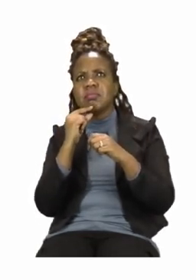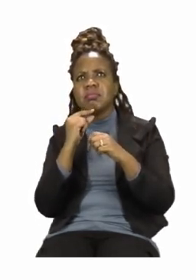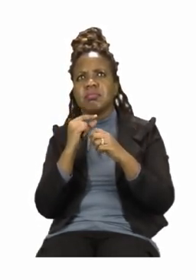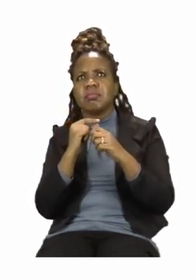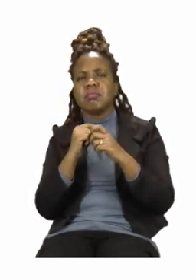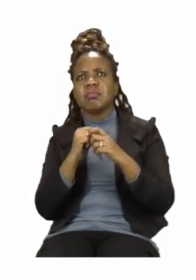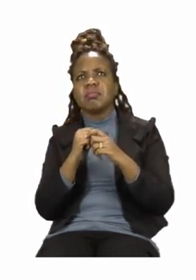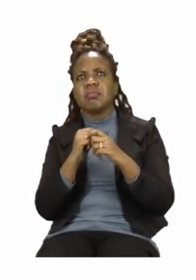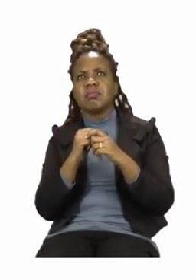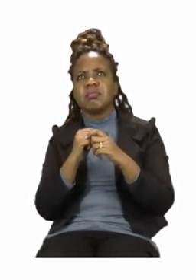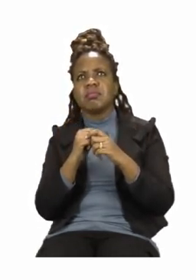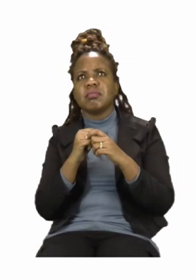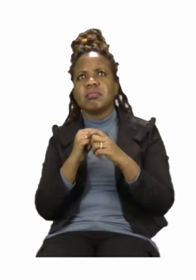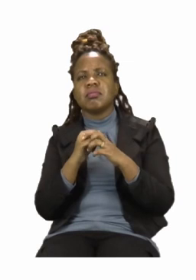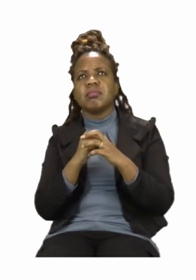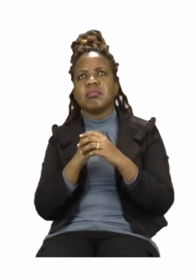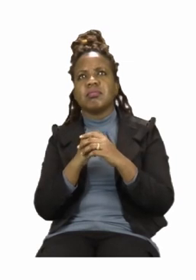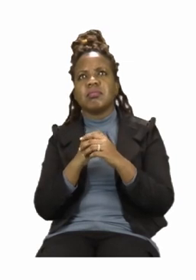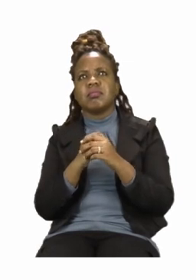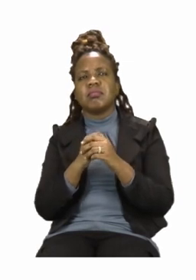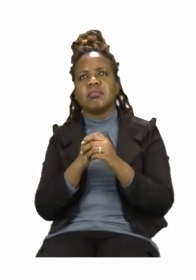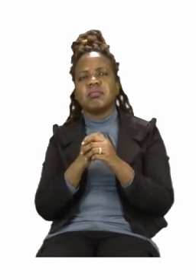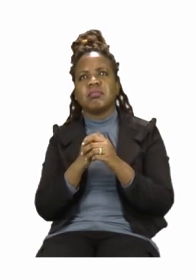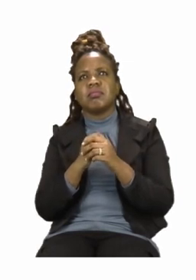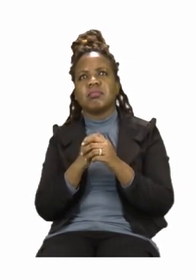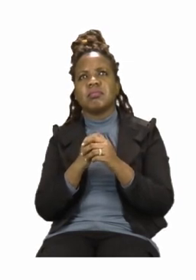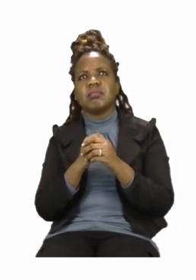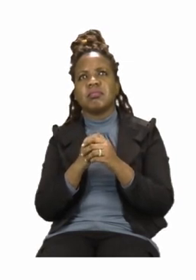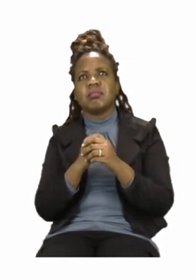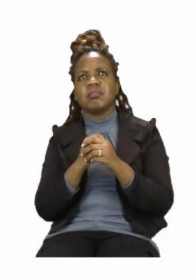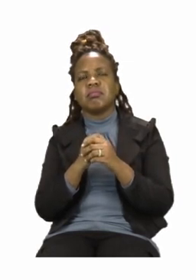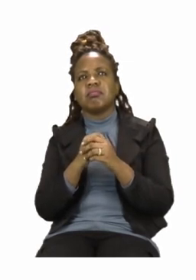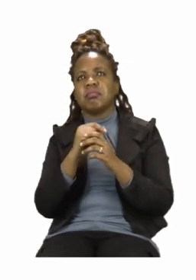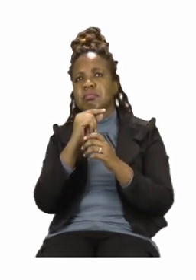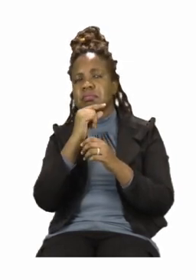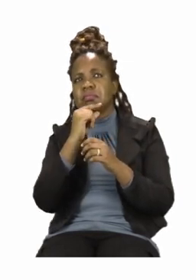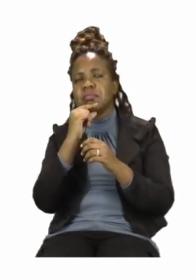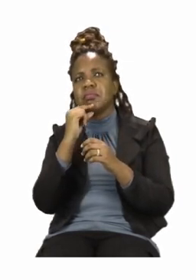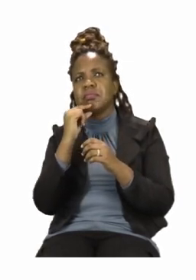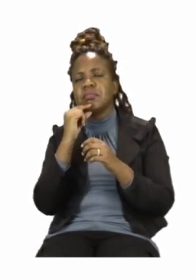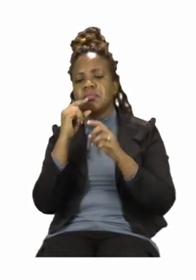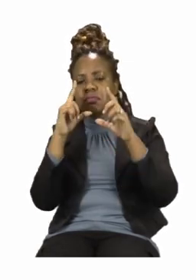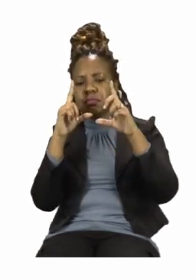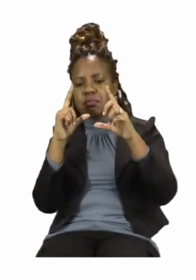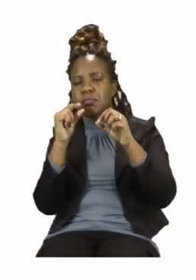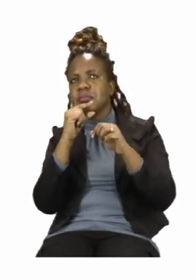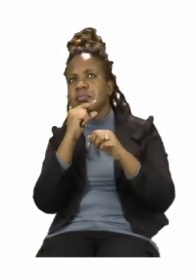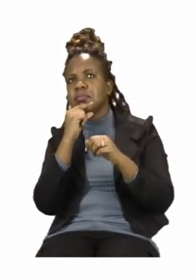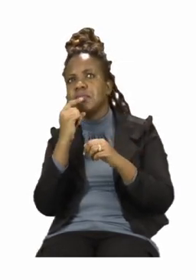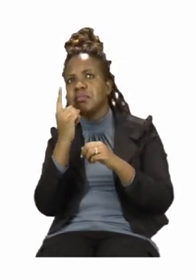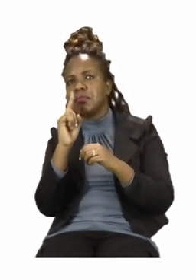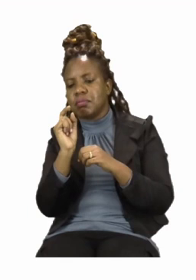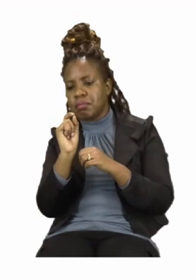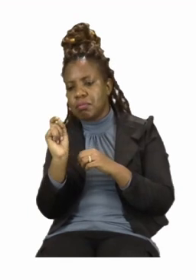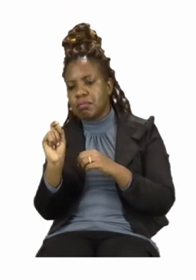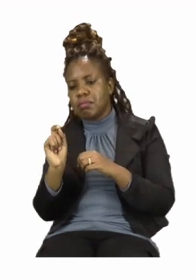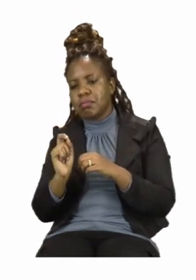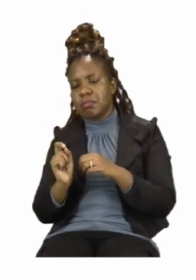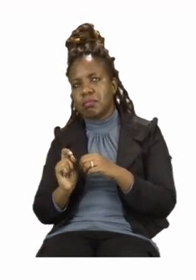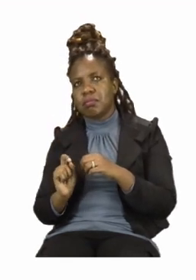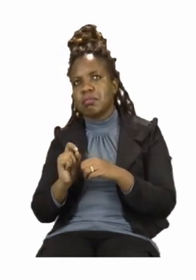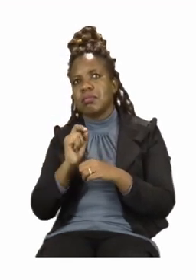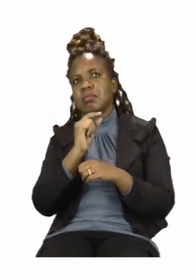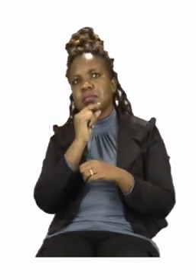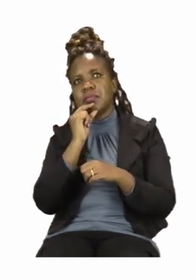p-a-p, pup. So we are going to say that's a puppy and it looks so cute. So we're going to